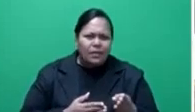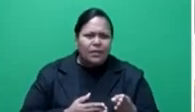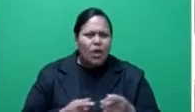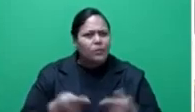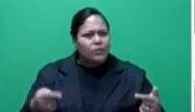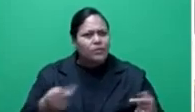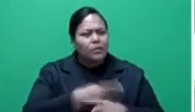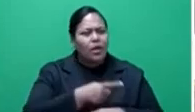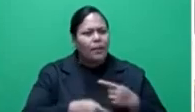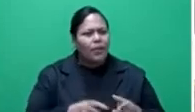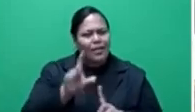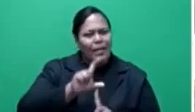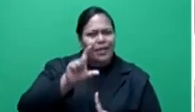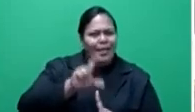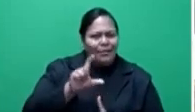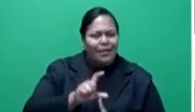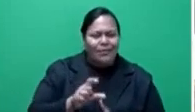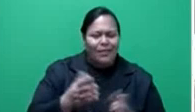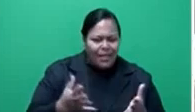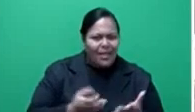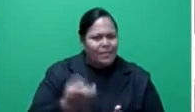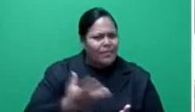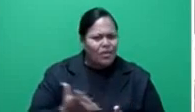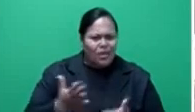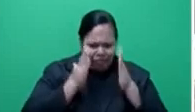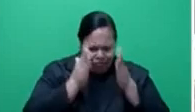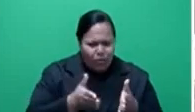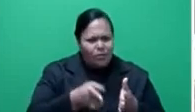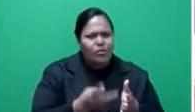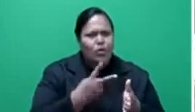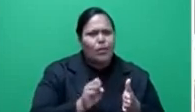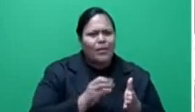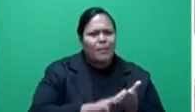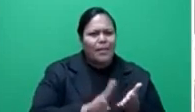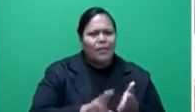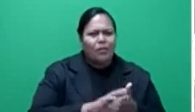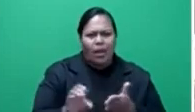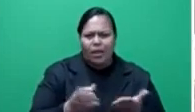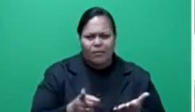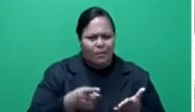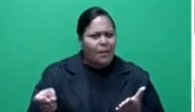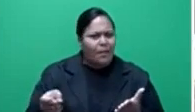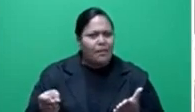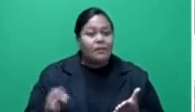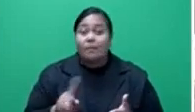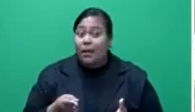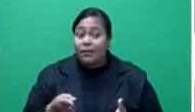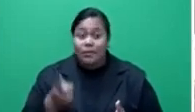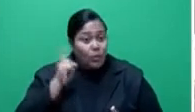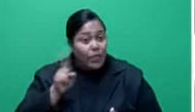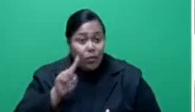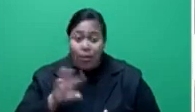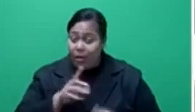to. And Honourable Randondo seems to be just fixated on the $20 million capital cut that we made, but has completely ignored everything